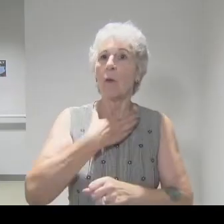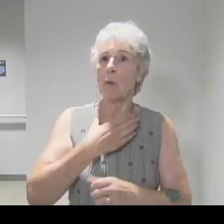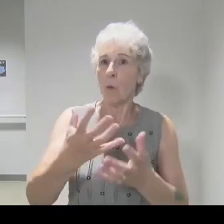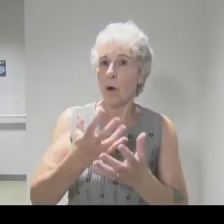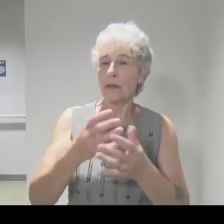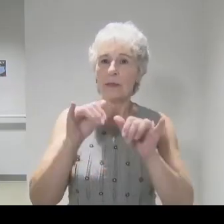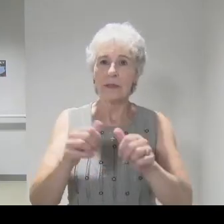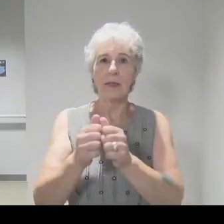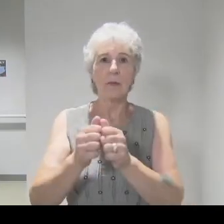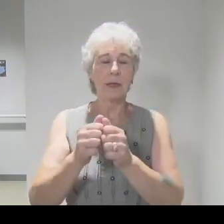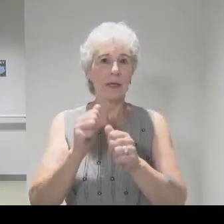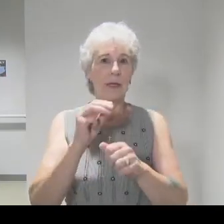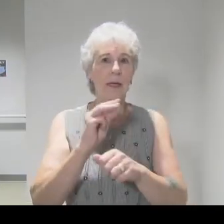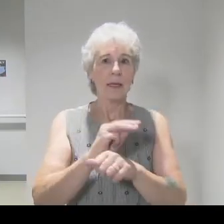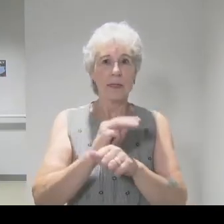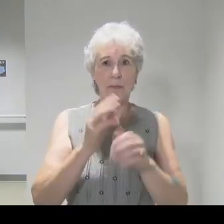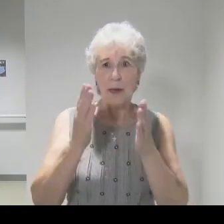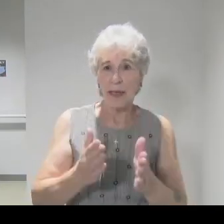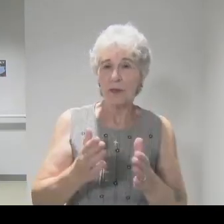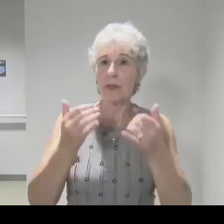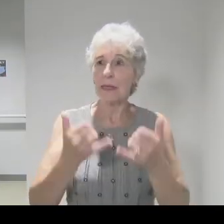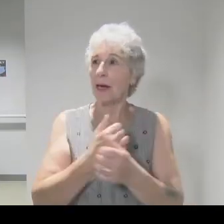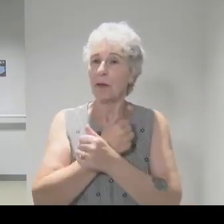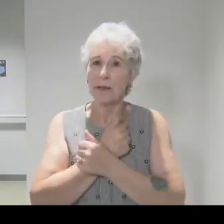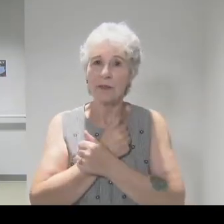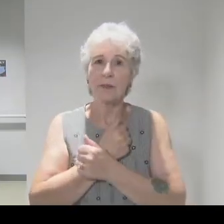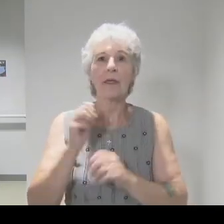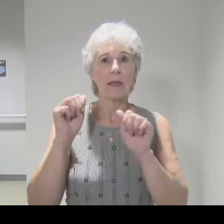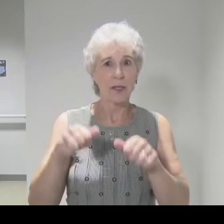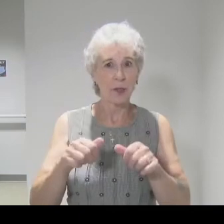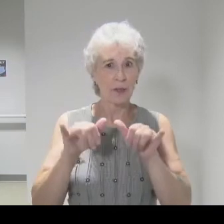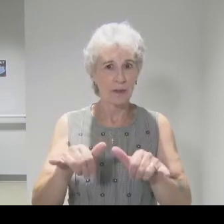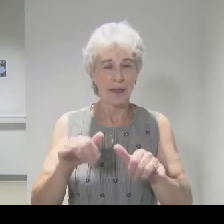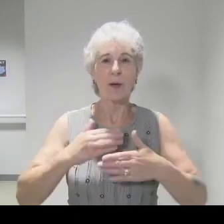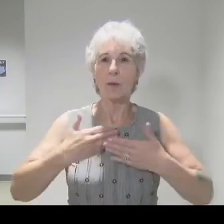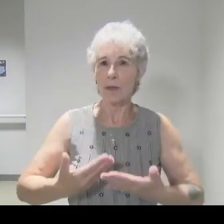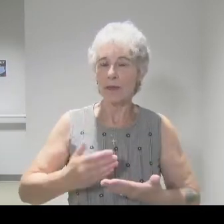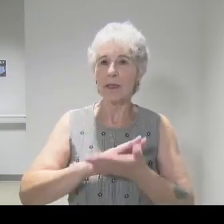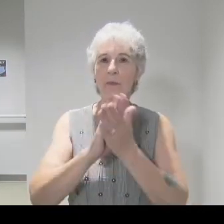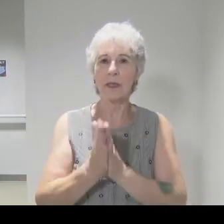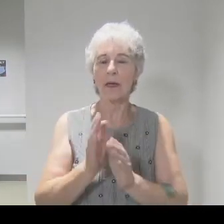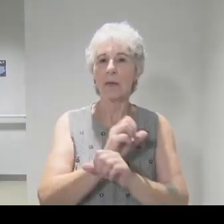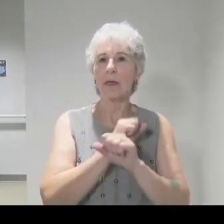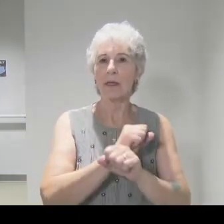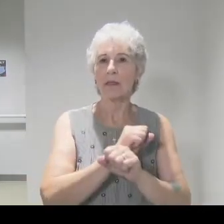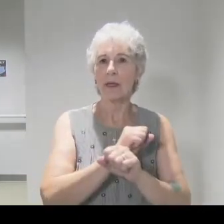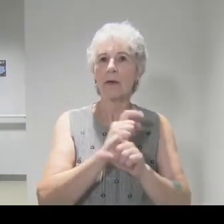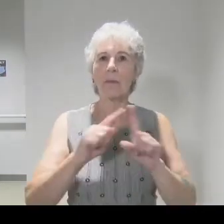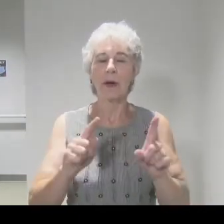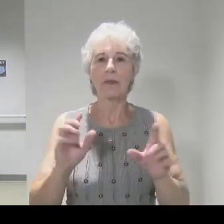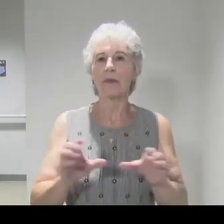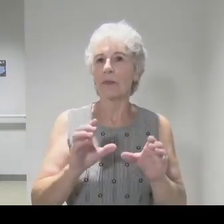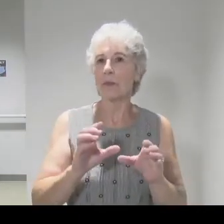his master because he now loves him, he could voluntarily and willingly be a slave. But to do it, he would have to